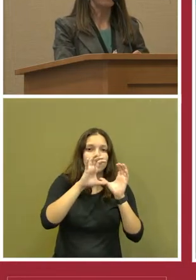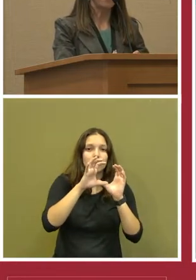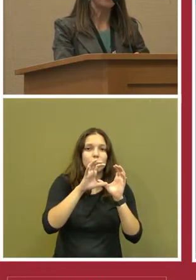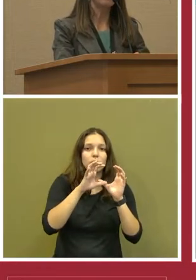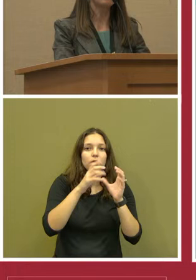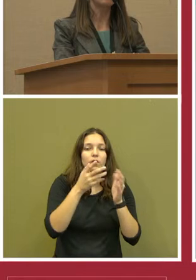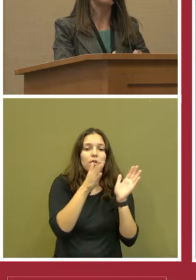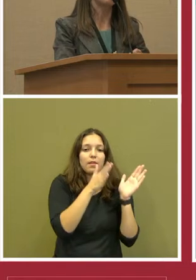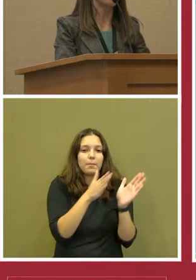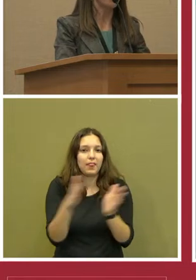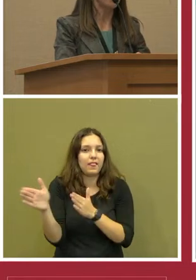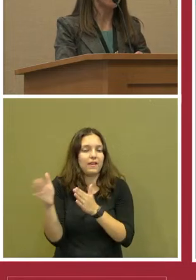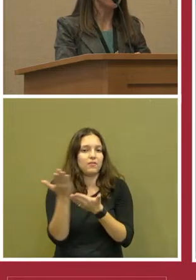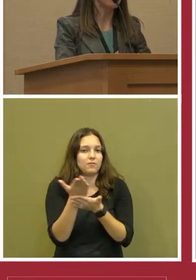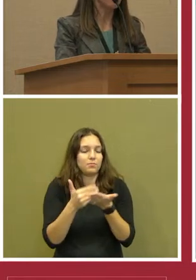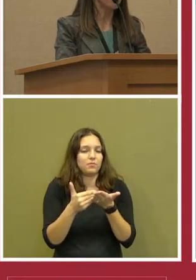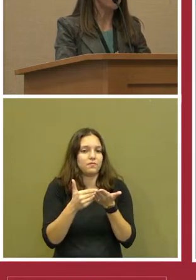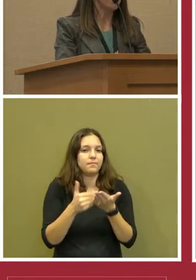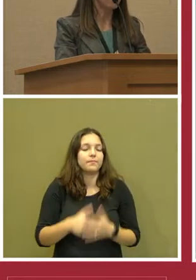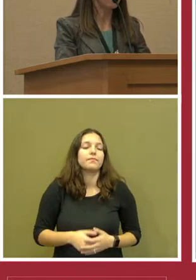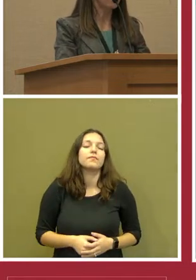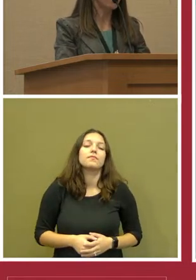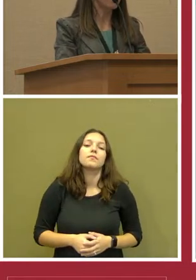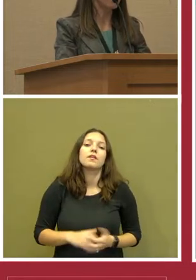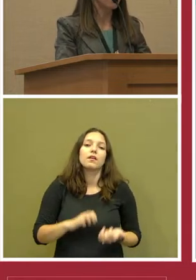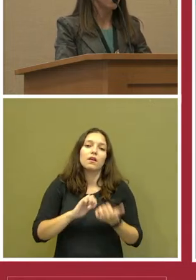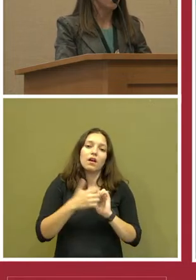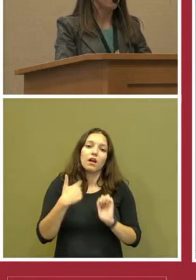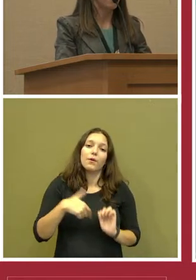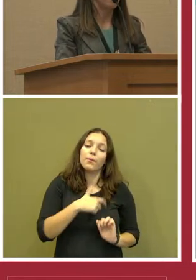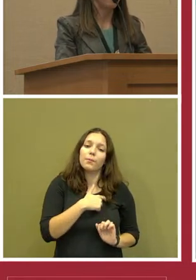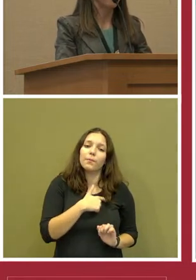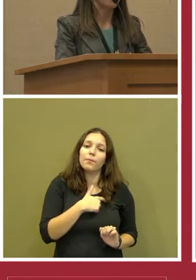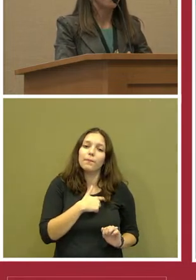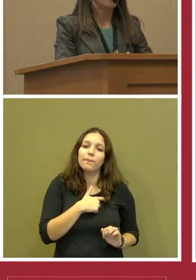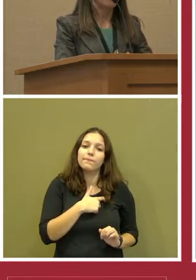planning phase and thinking about how do we